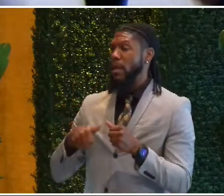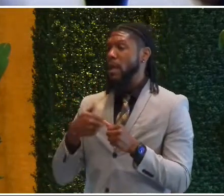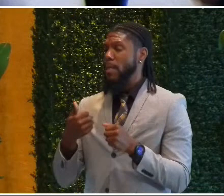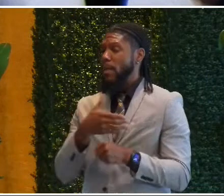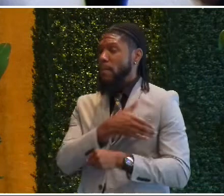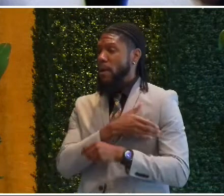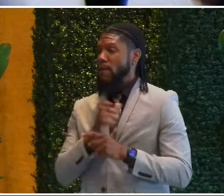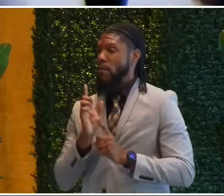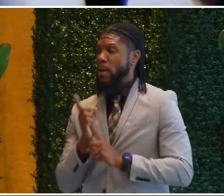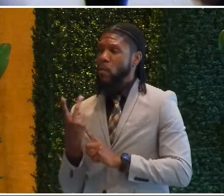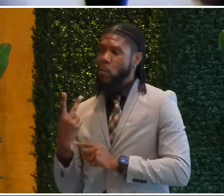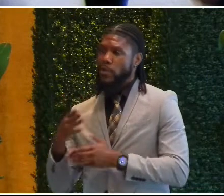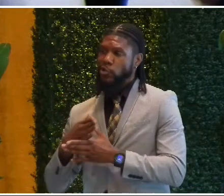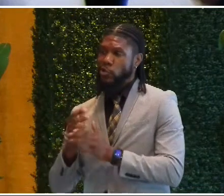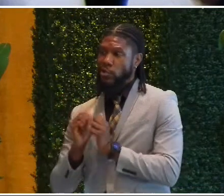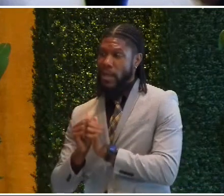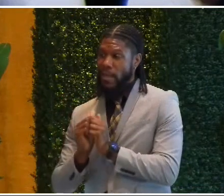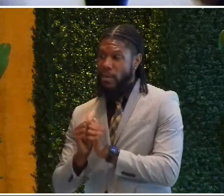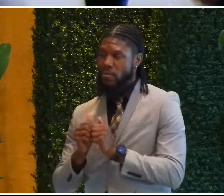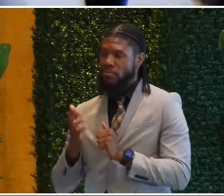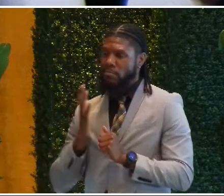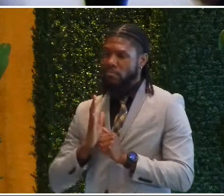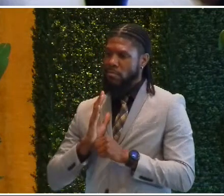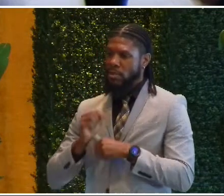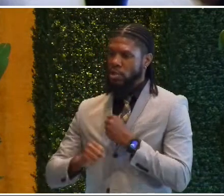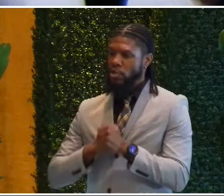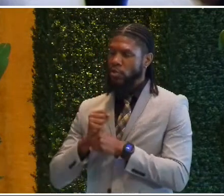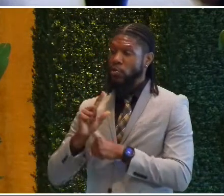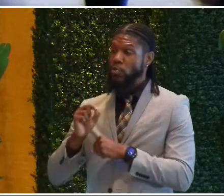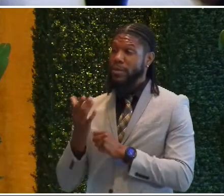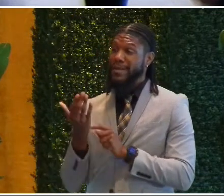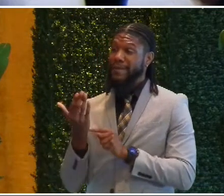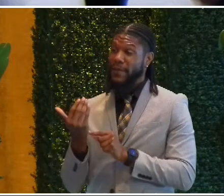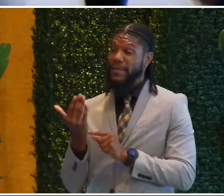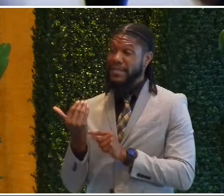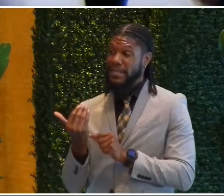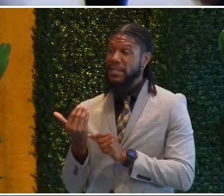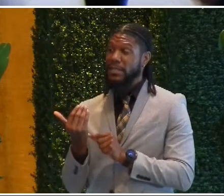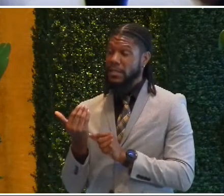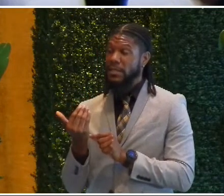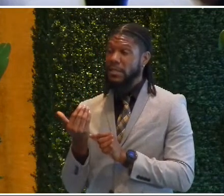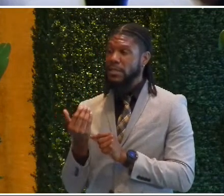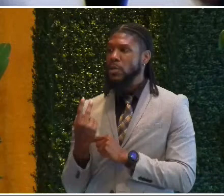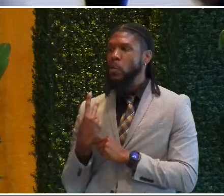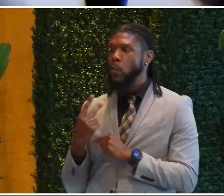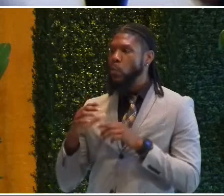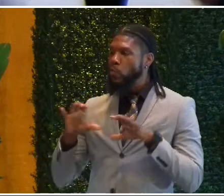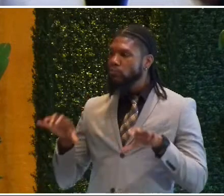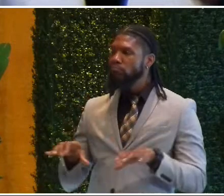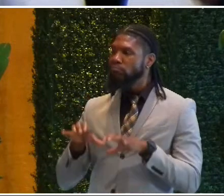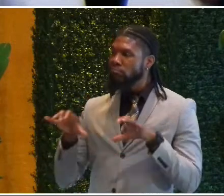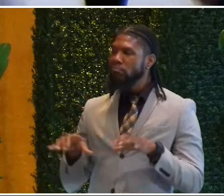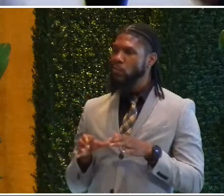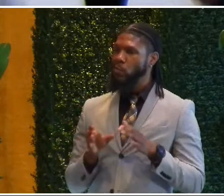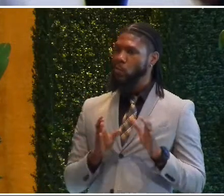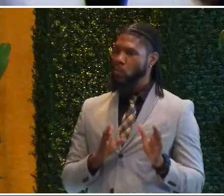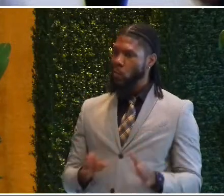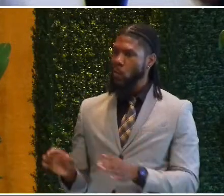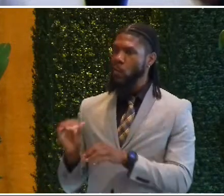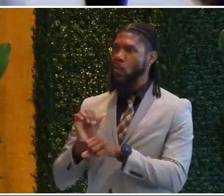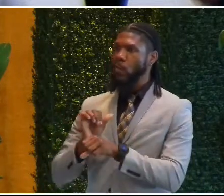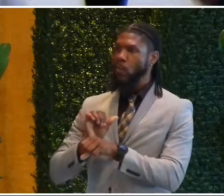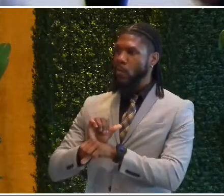together back in 2015, we were doing some organizing together with Solutions Not